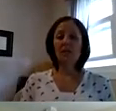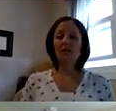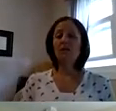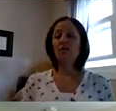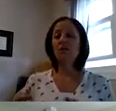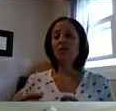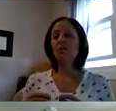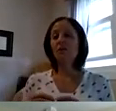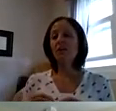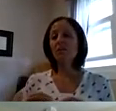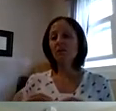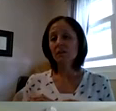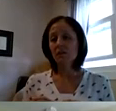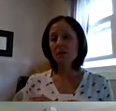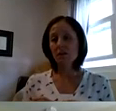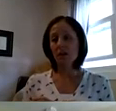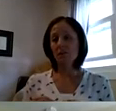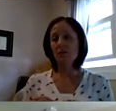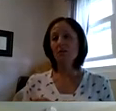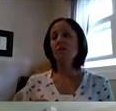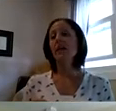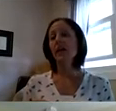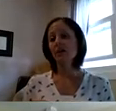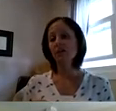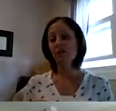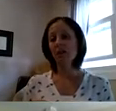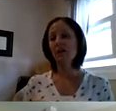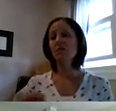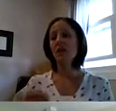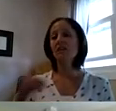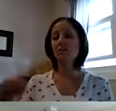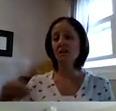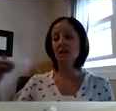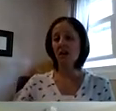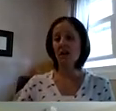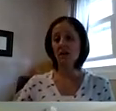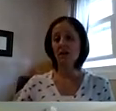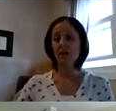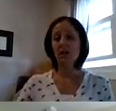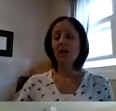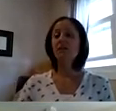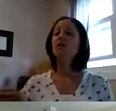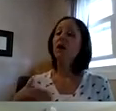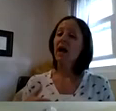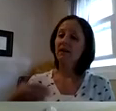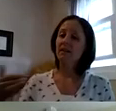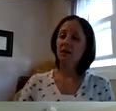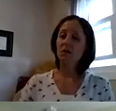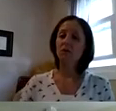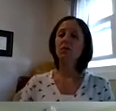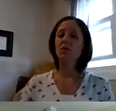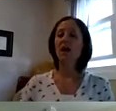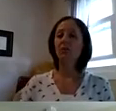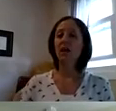the beginning, there's very specific things that CARES funding can be expended on. And so we're asking